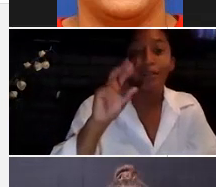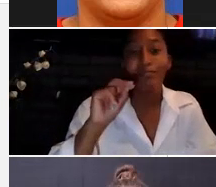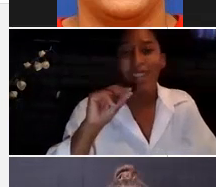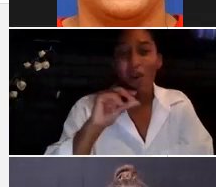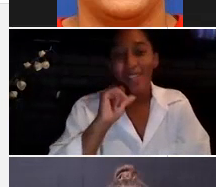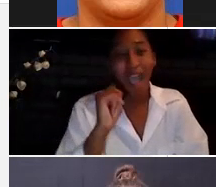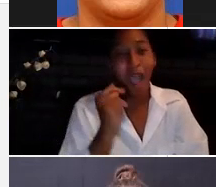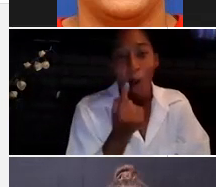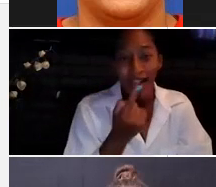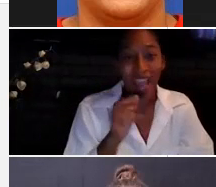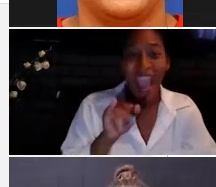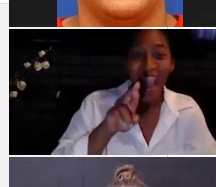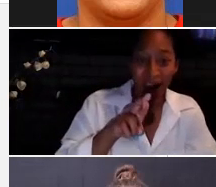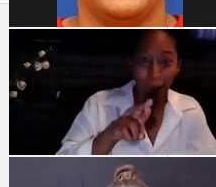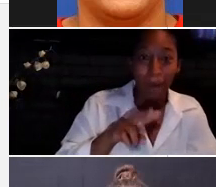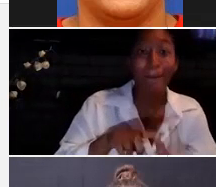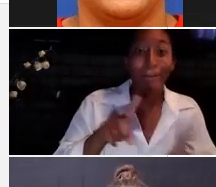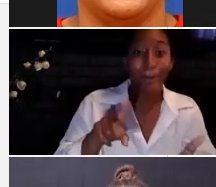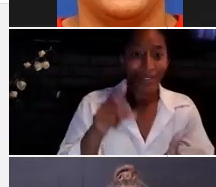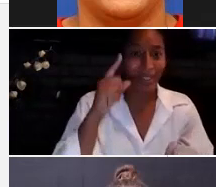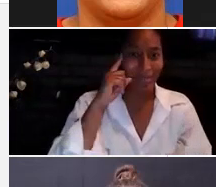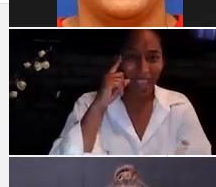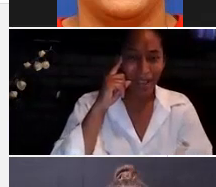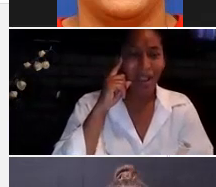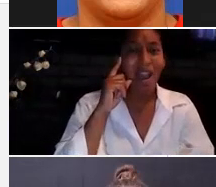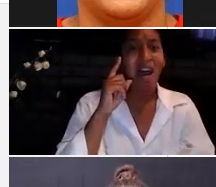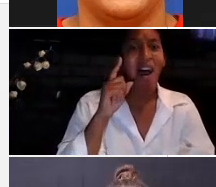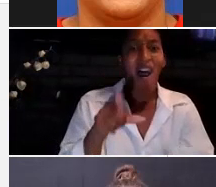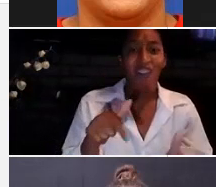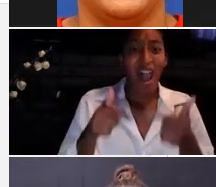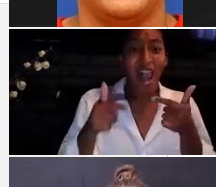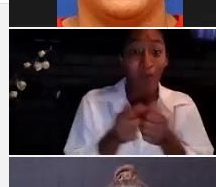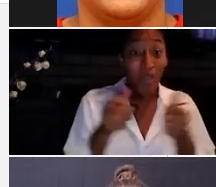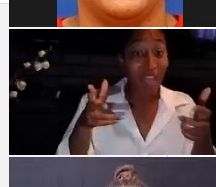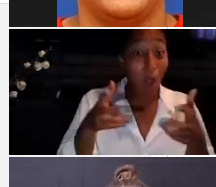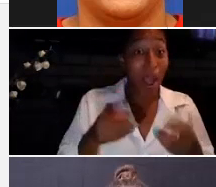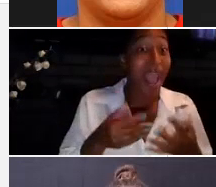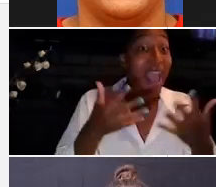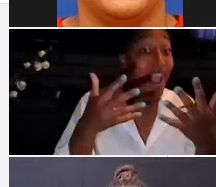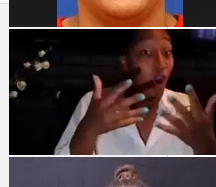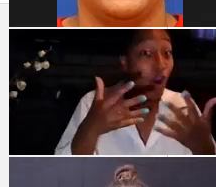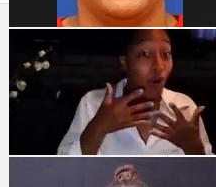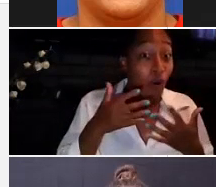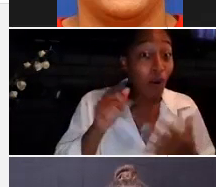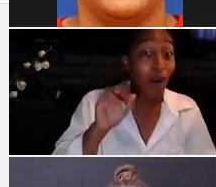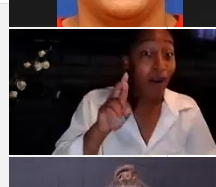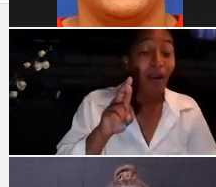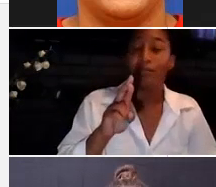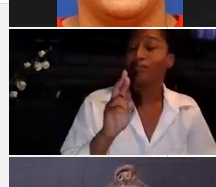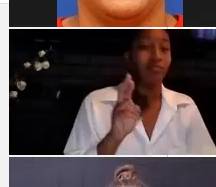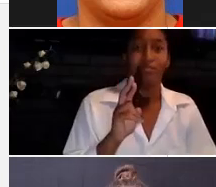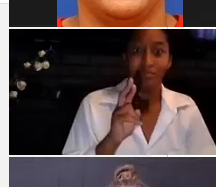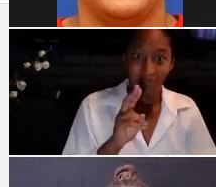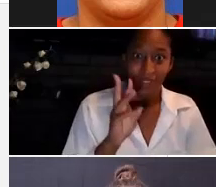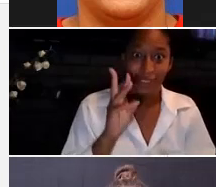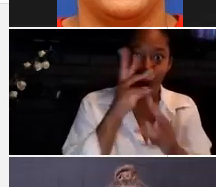So to say all of a sudden there's no air, that's a bit of a stretch. But again, the goal is to what? Look